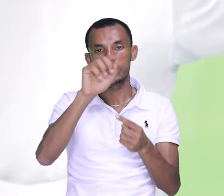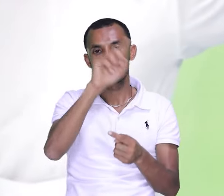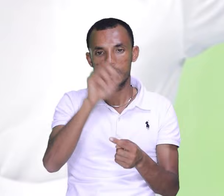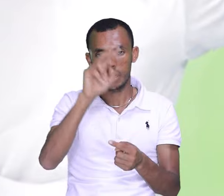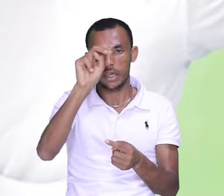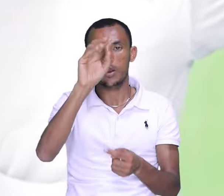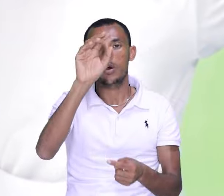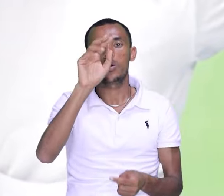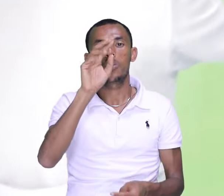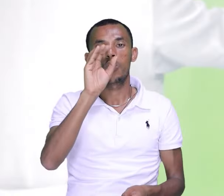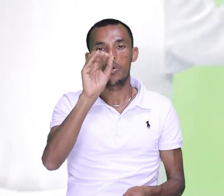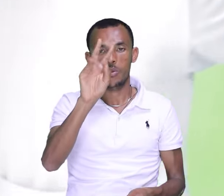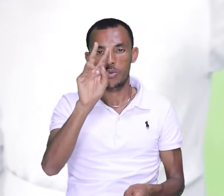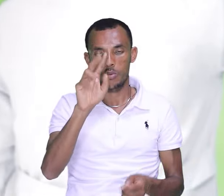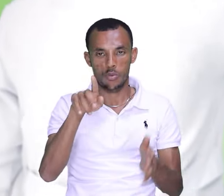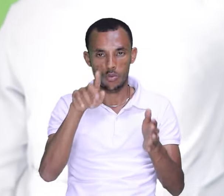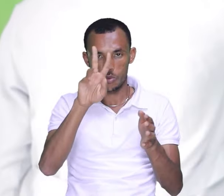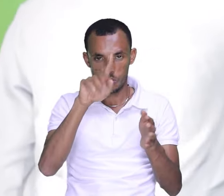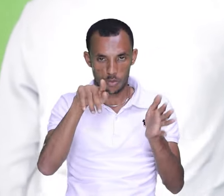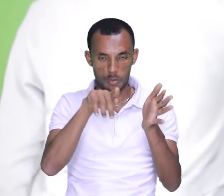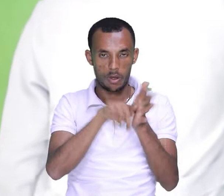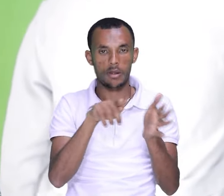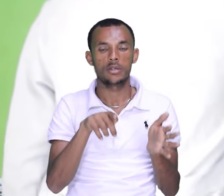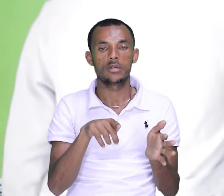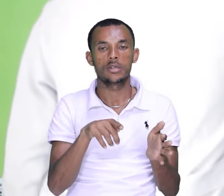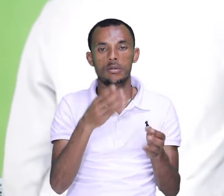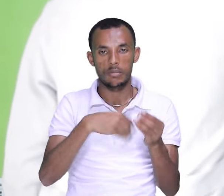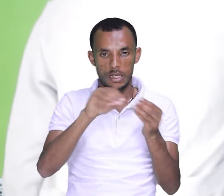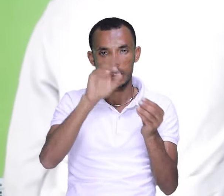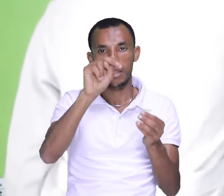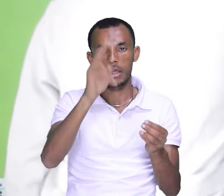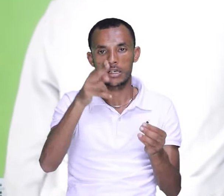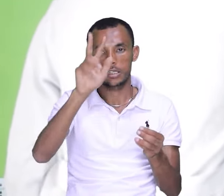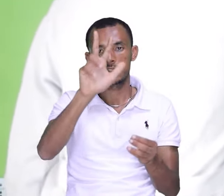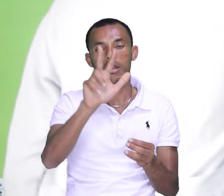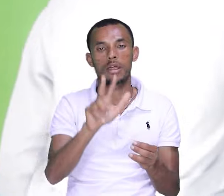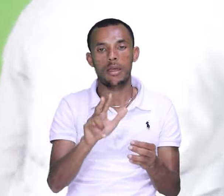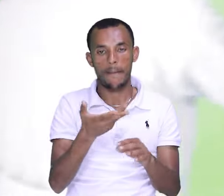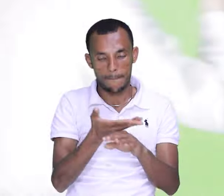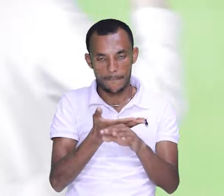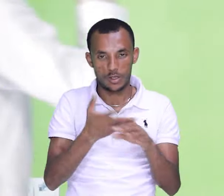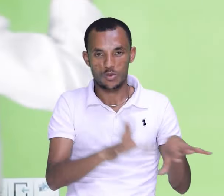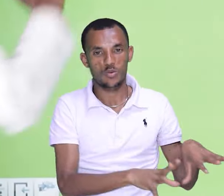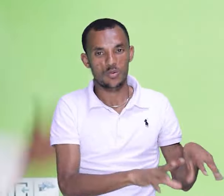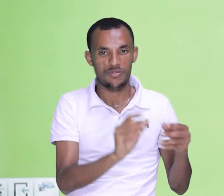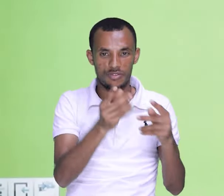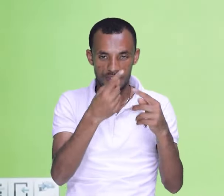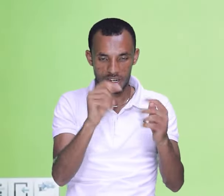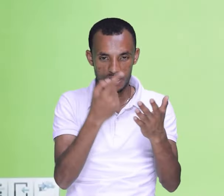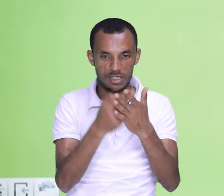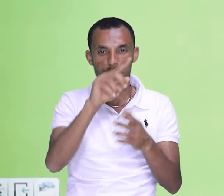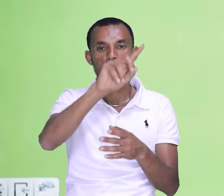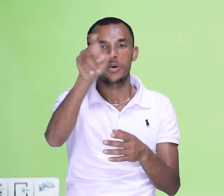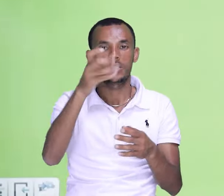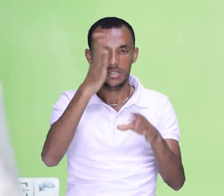ZnO2 2 minus plus NH3. Please students, try this